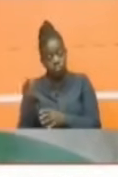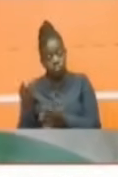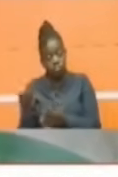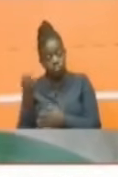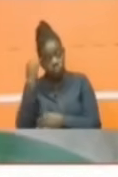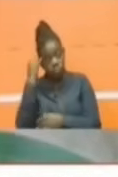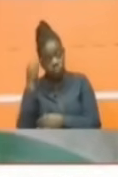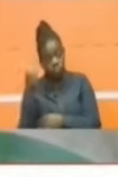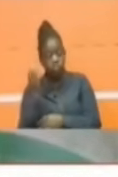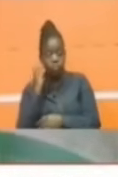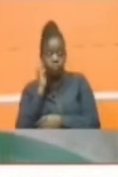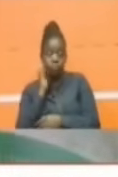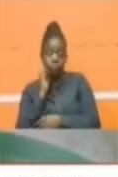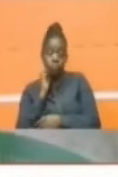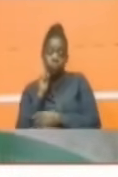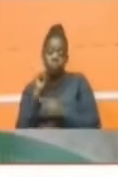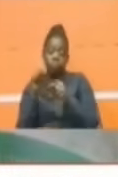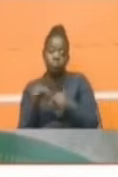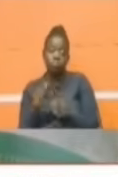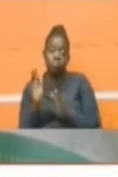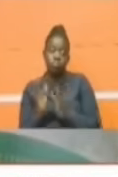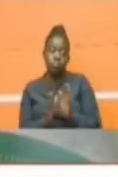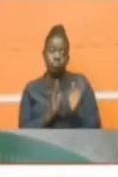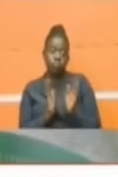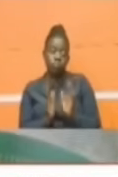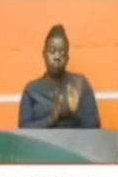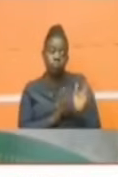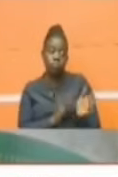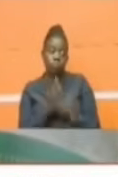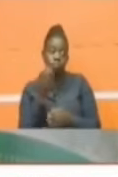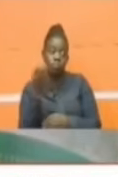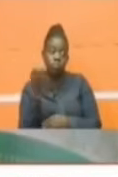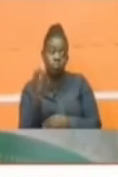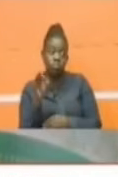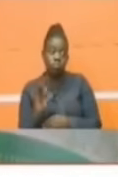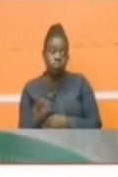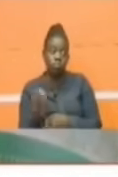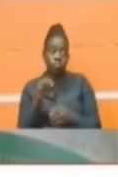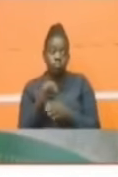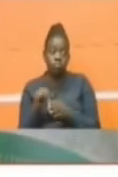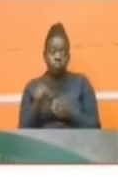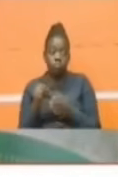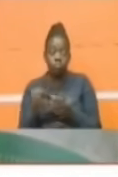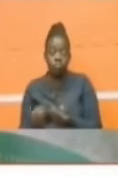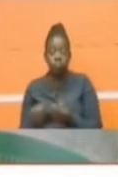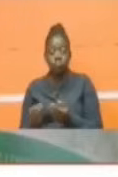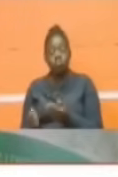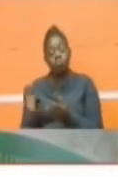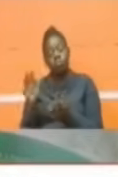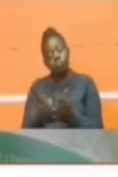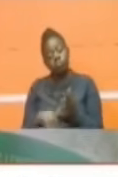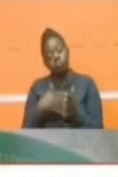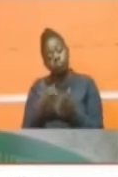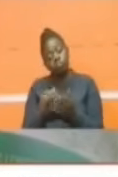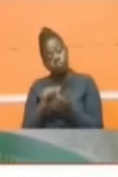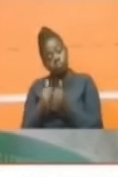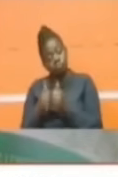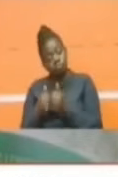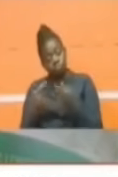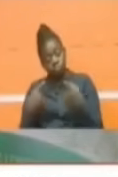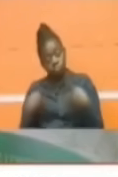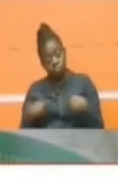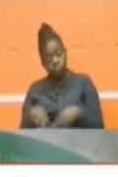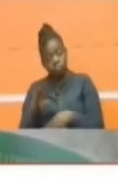idea. So with this arrangement of the National Matters Choirs competitions, we will